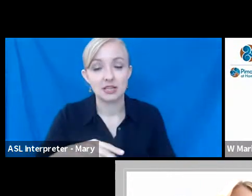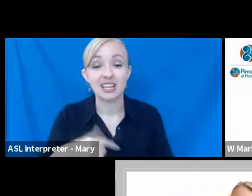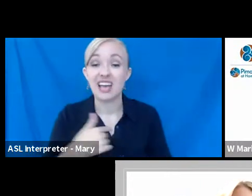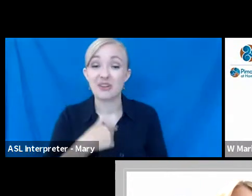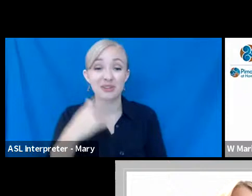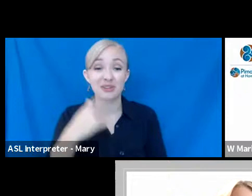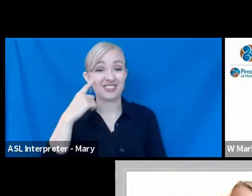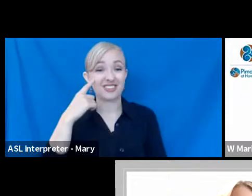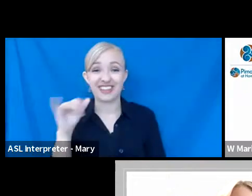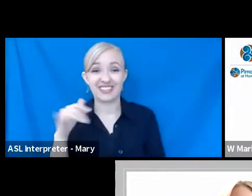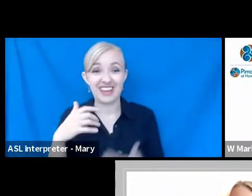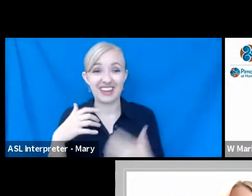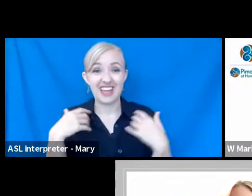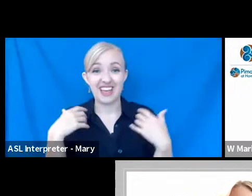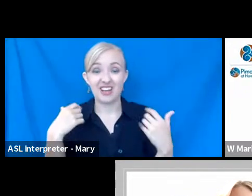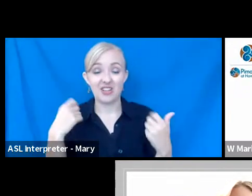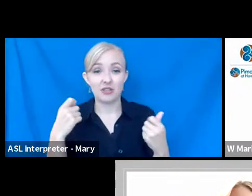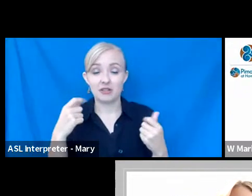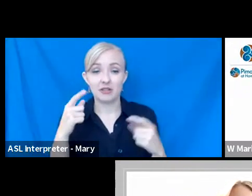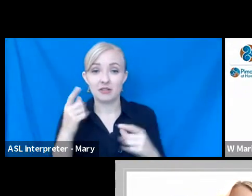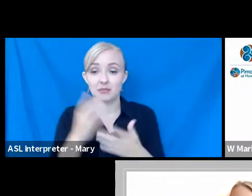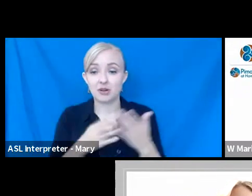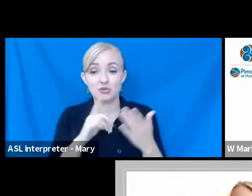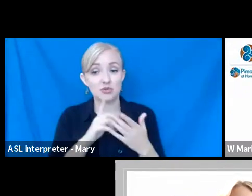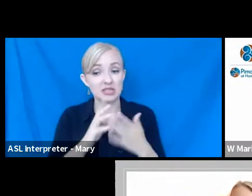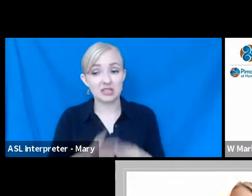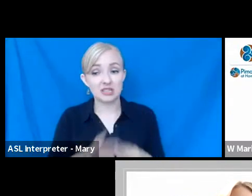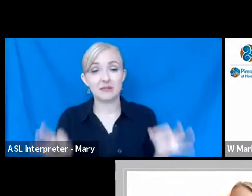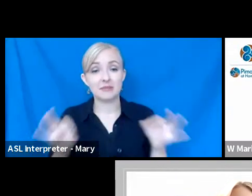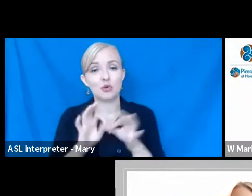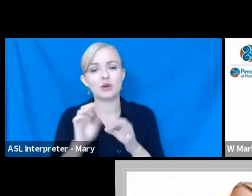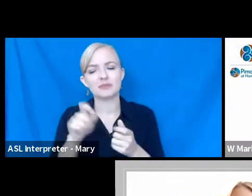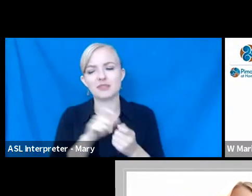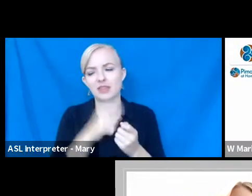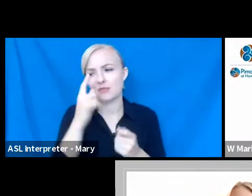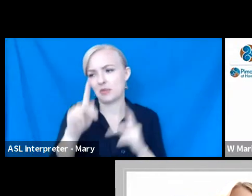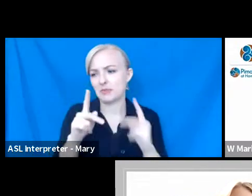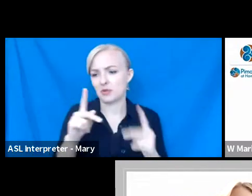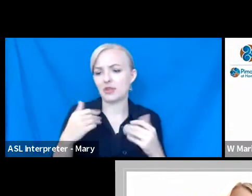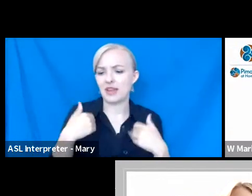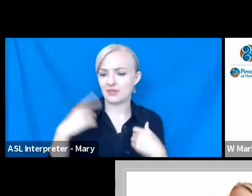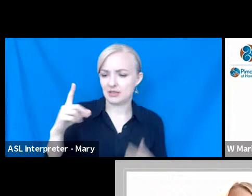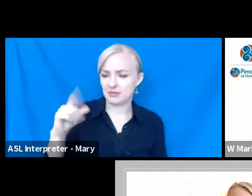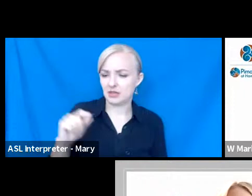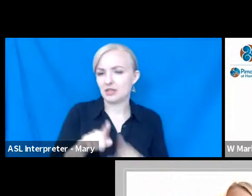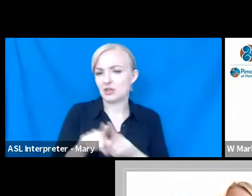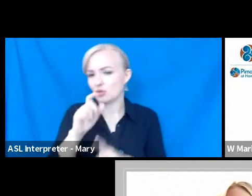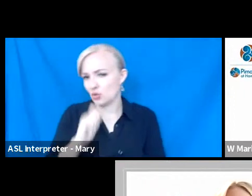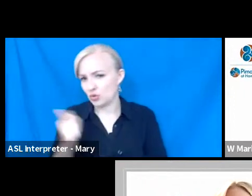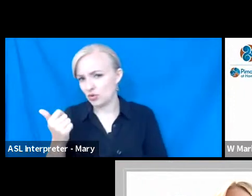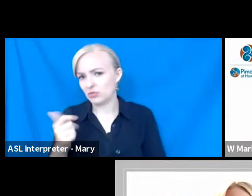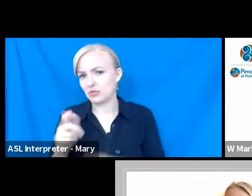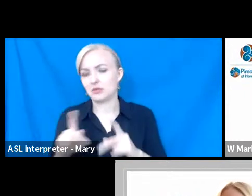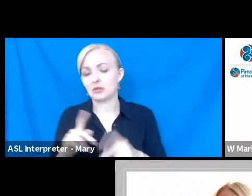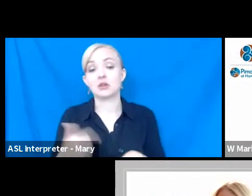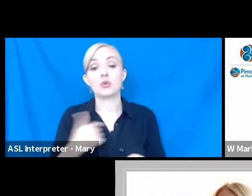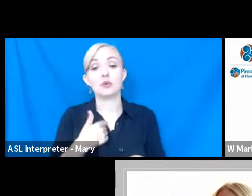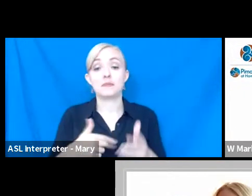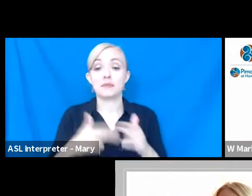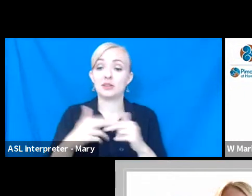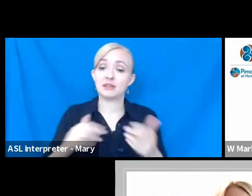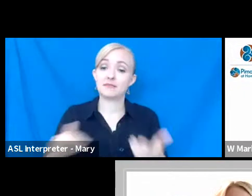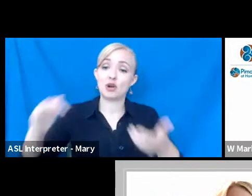so critical, particularly for seniors and persons with disabilities. We're building partnerships with